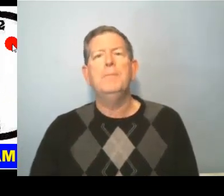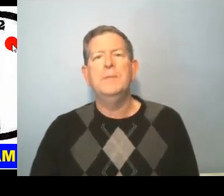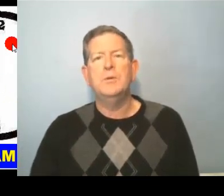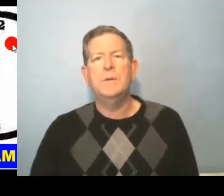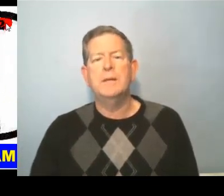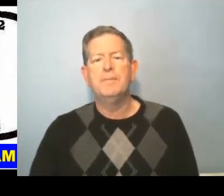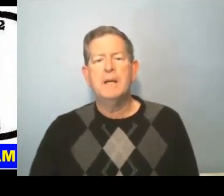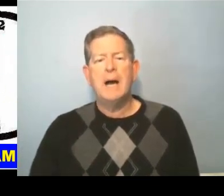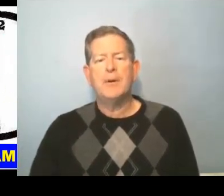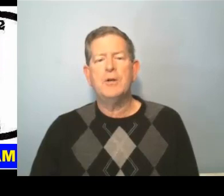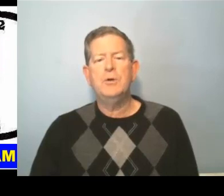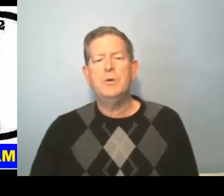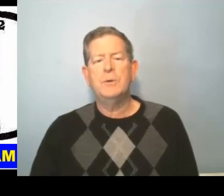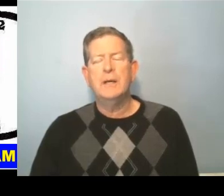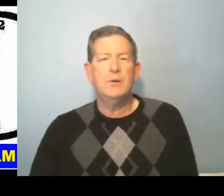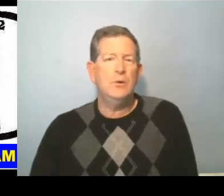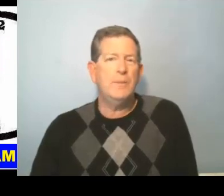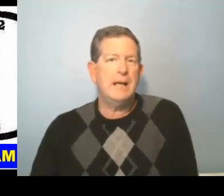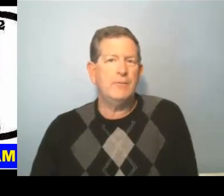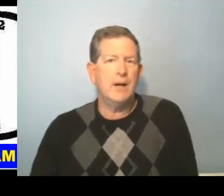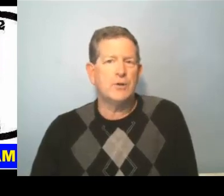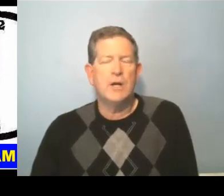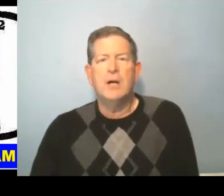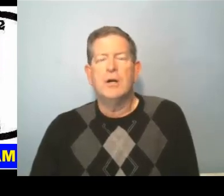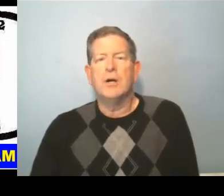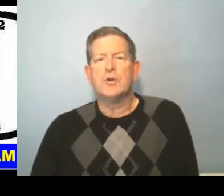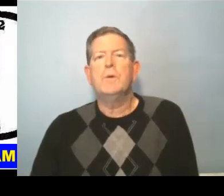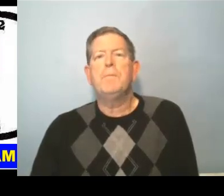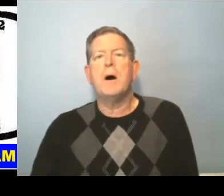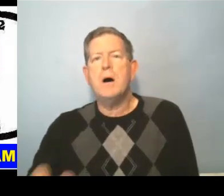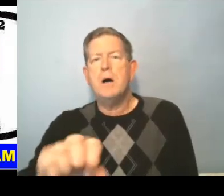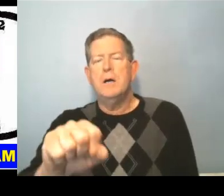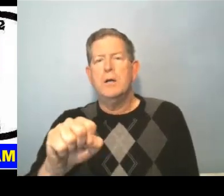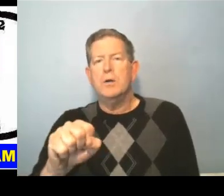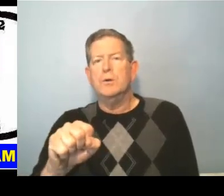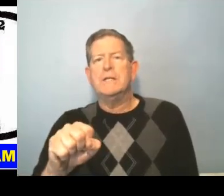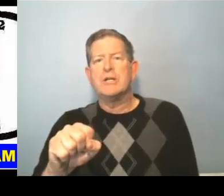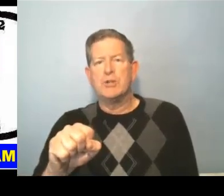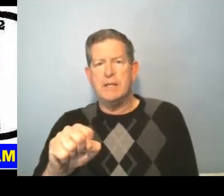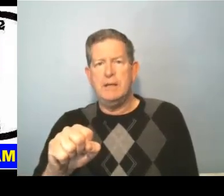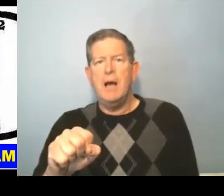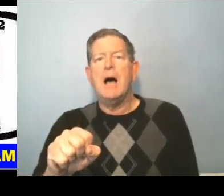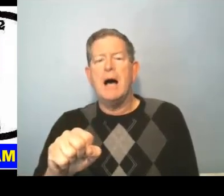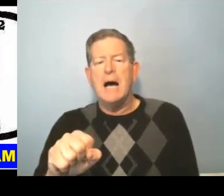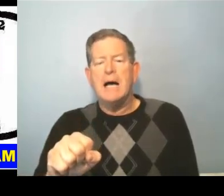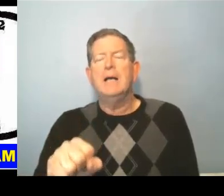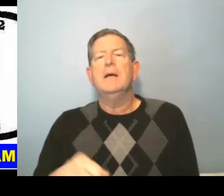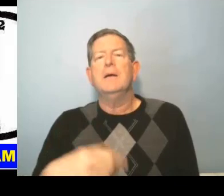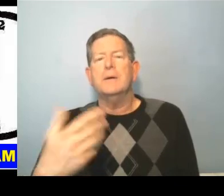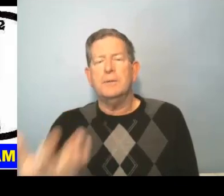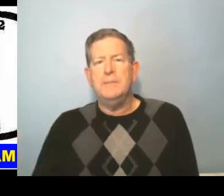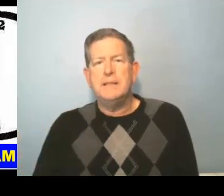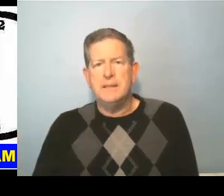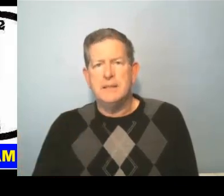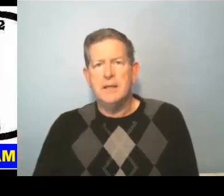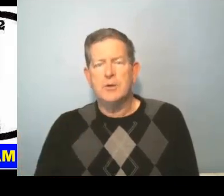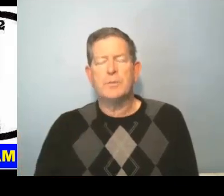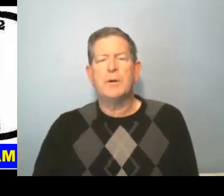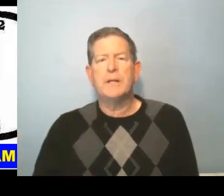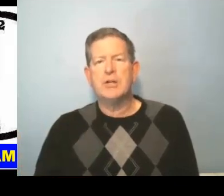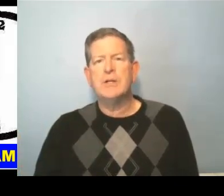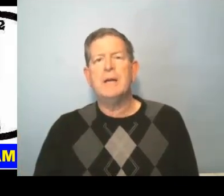à minuit. How about at noon? Noon, you might have lunch. Je prends le déjeuner à